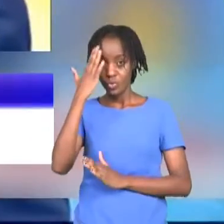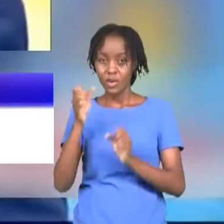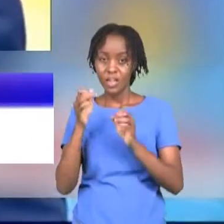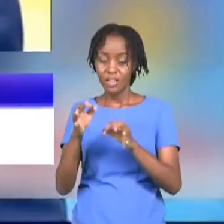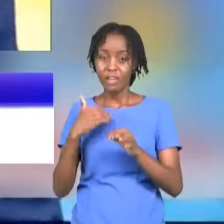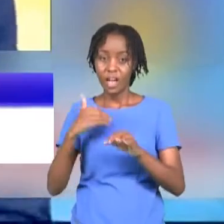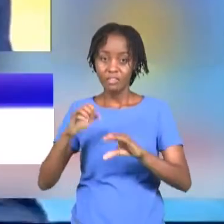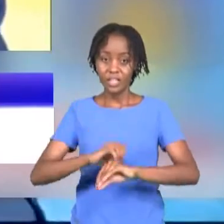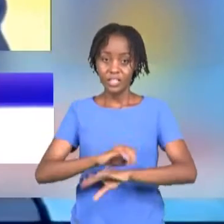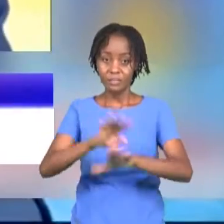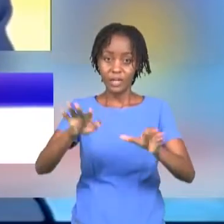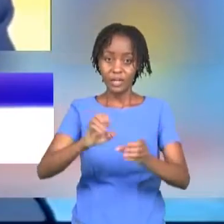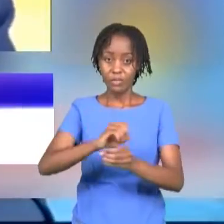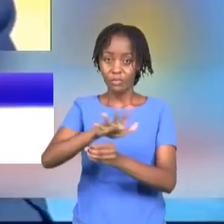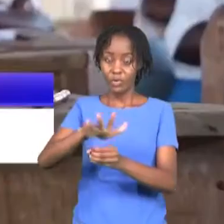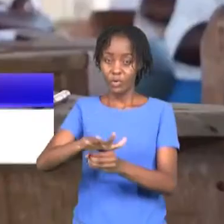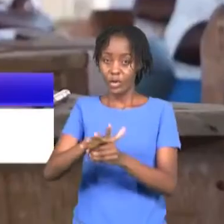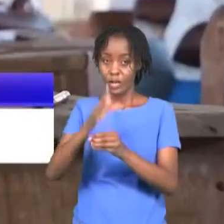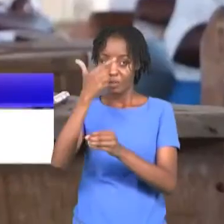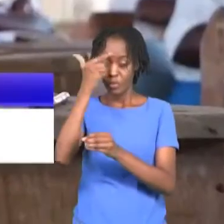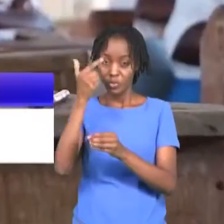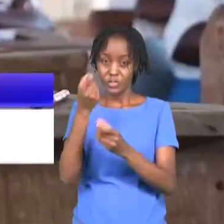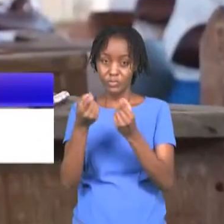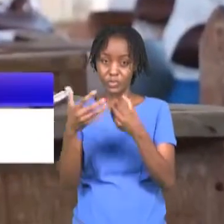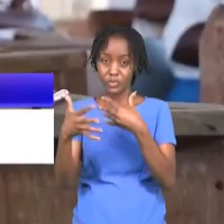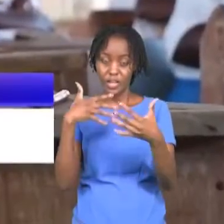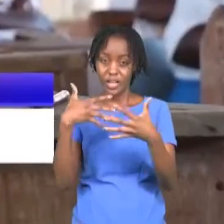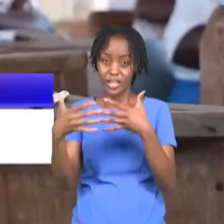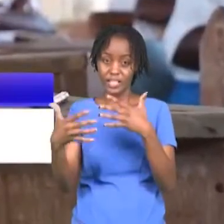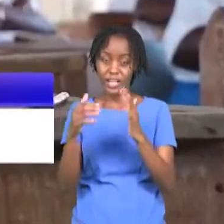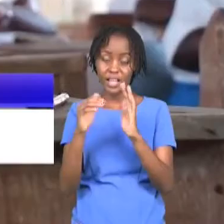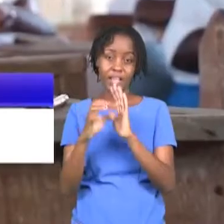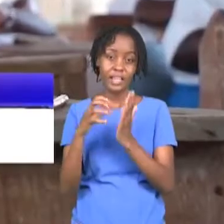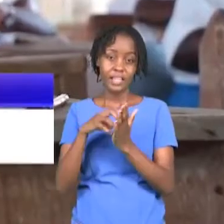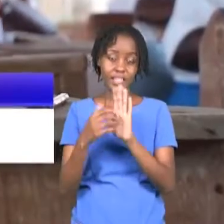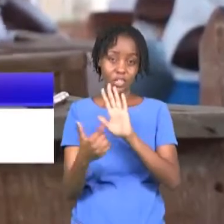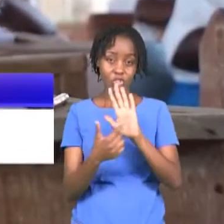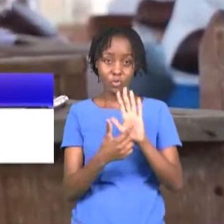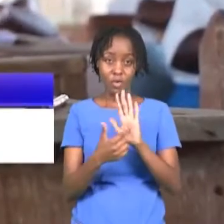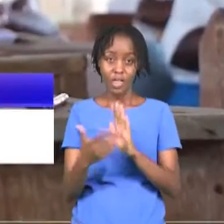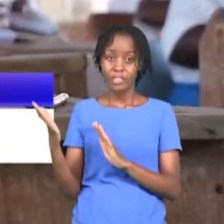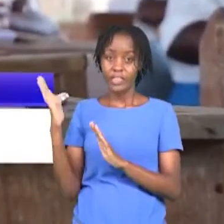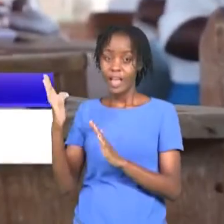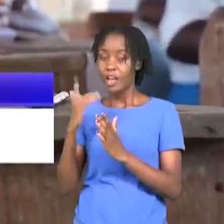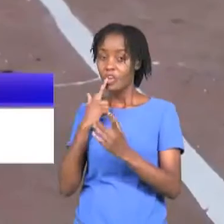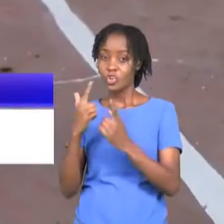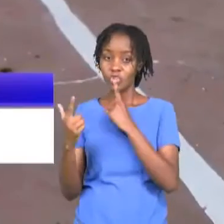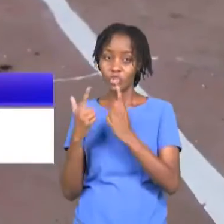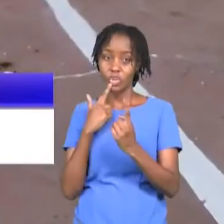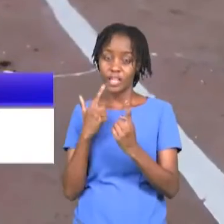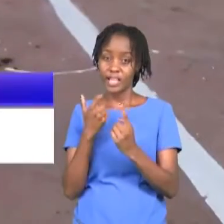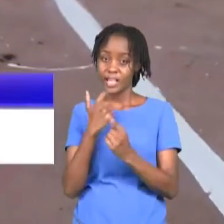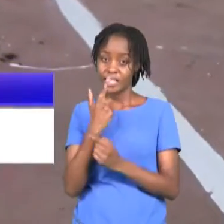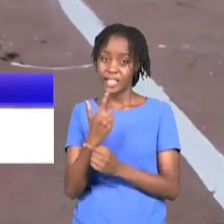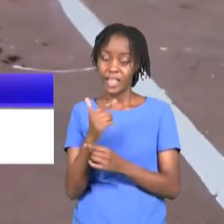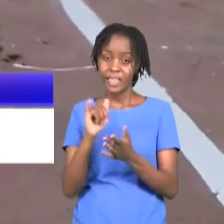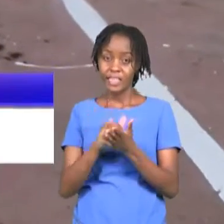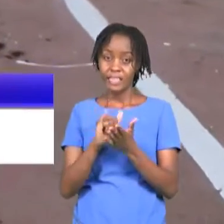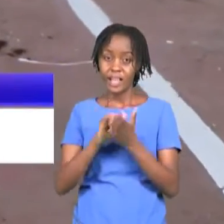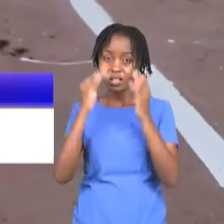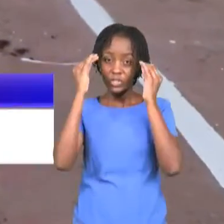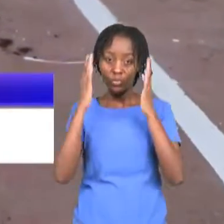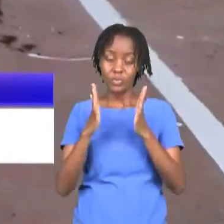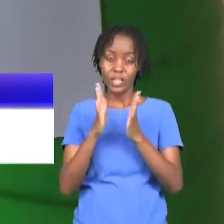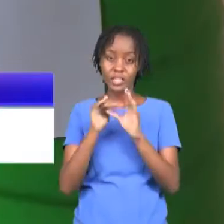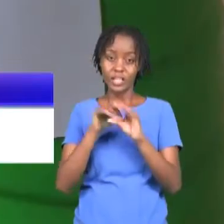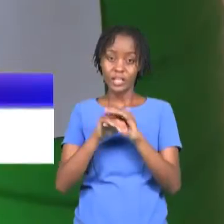transmission of asymptomatic cases. A man who was conducting the daily COVID-19 briefings also added that the risk of students in primary and